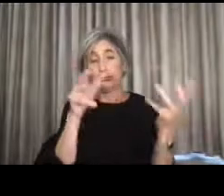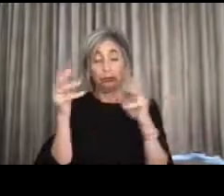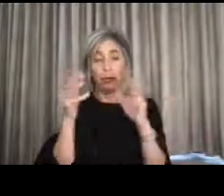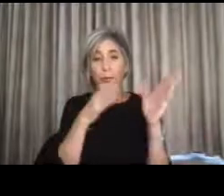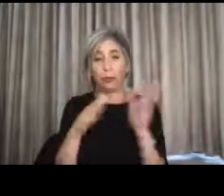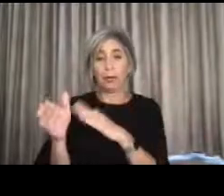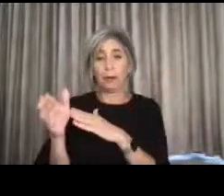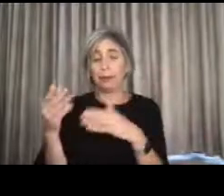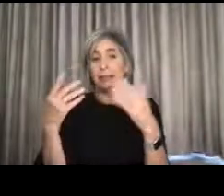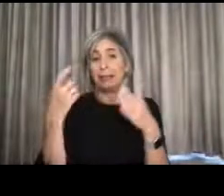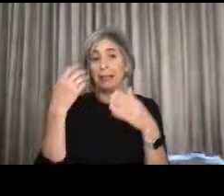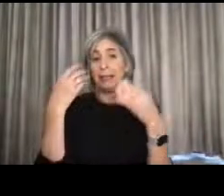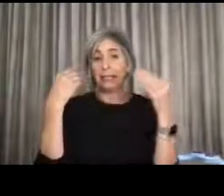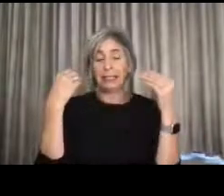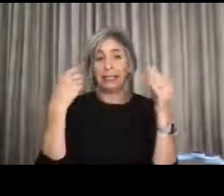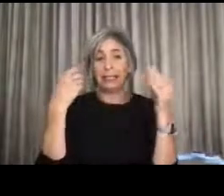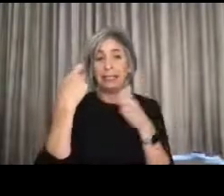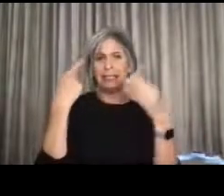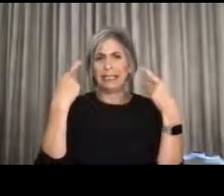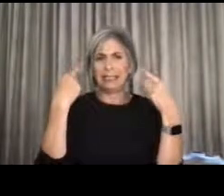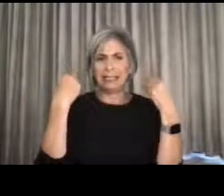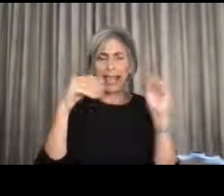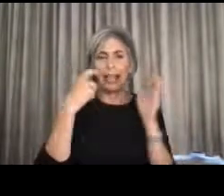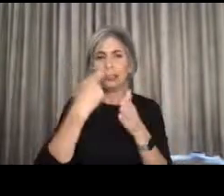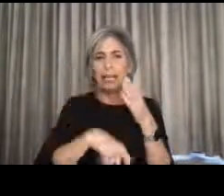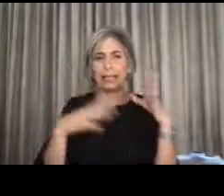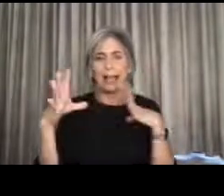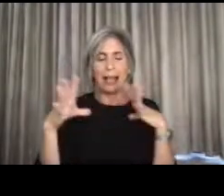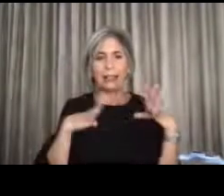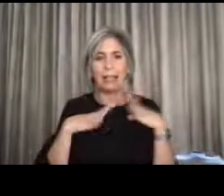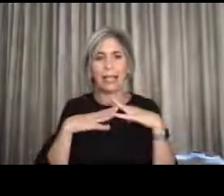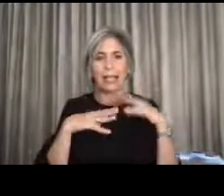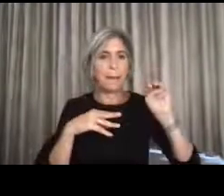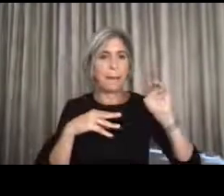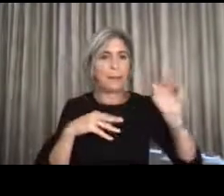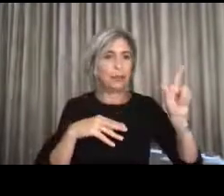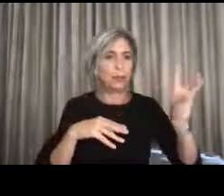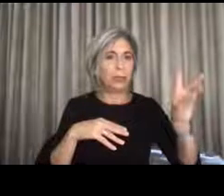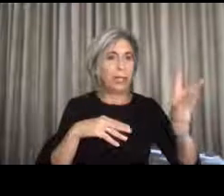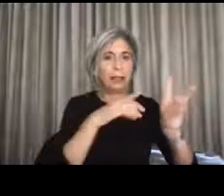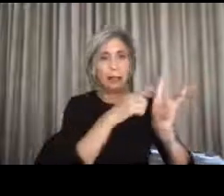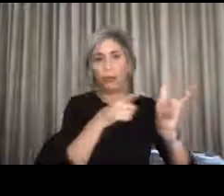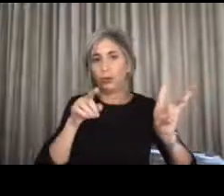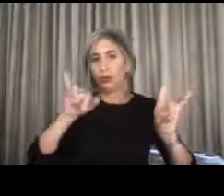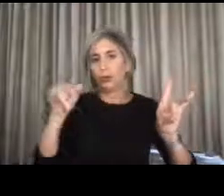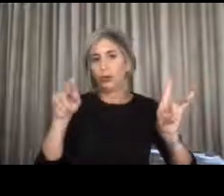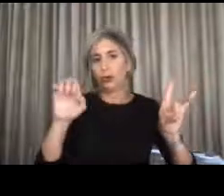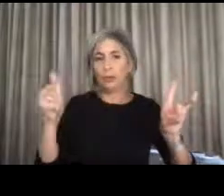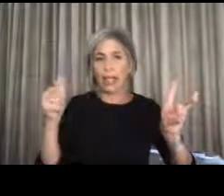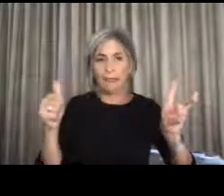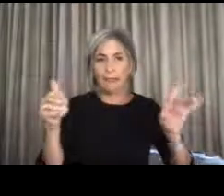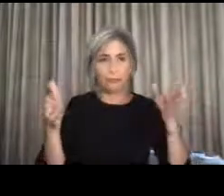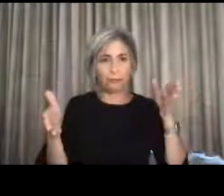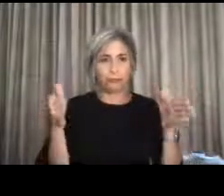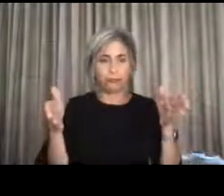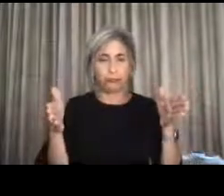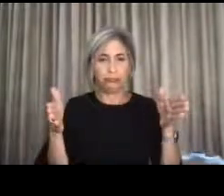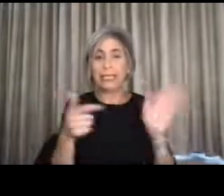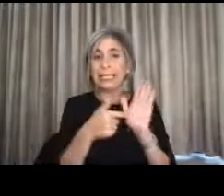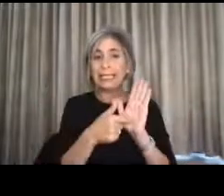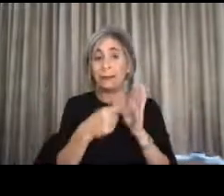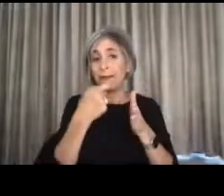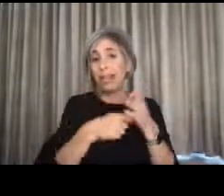is approaching. It will take place from May 28th to June 10th. And examples of